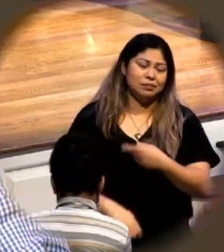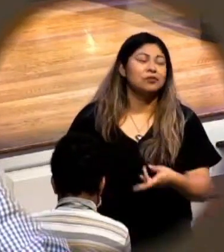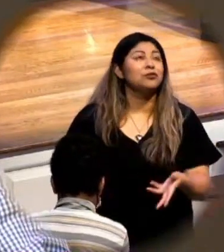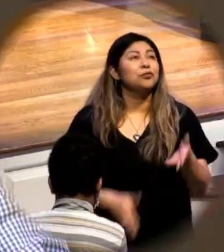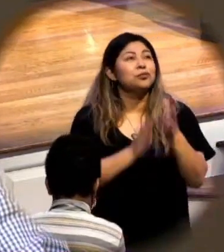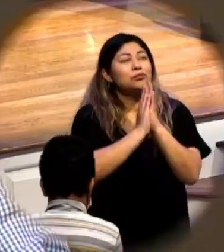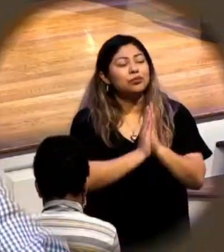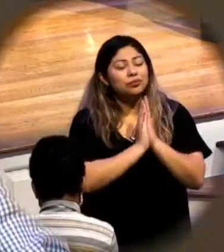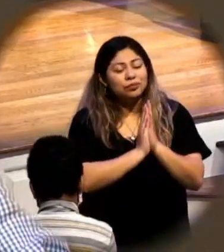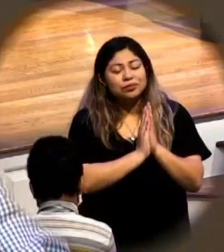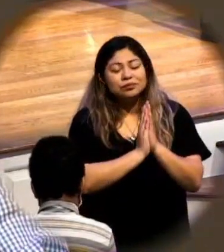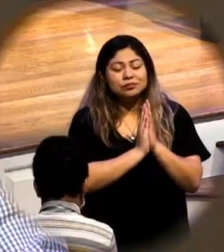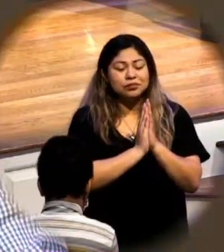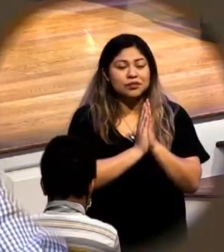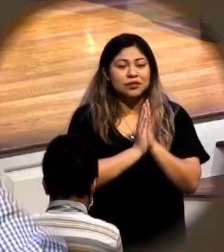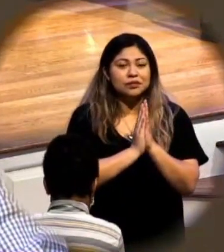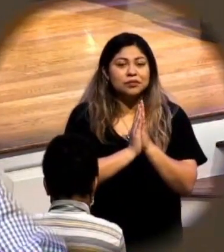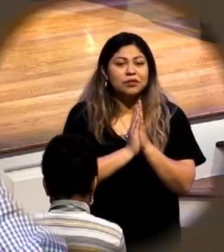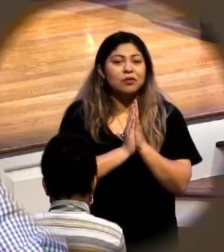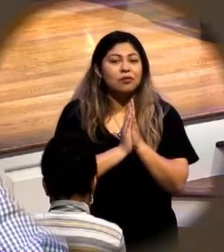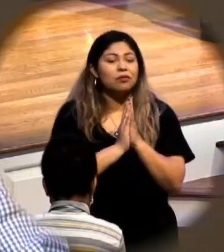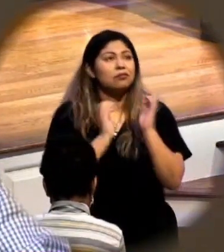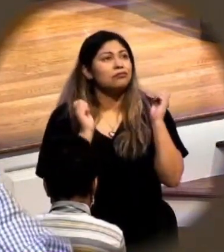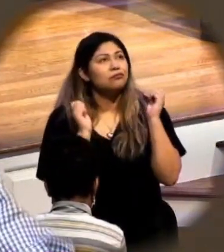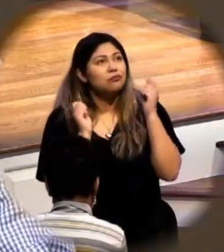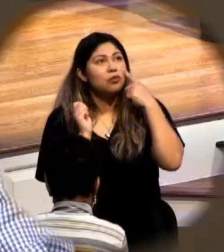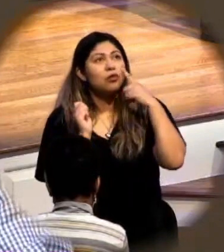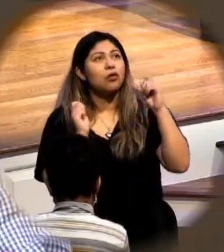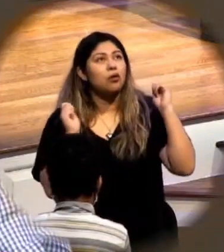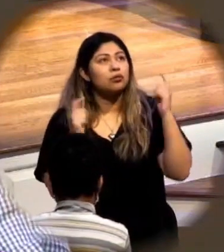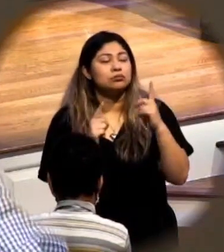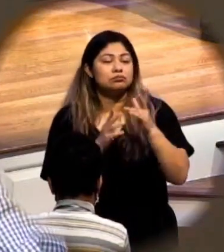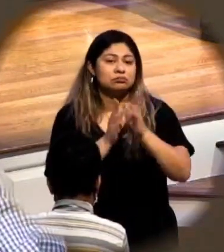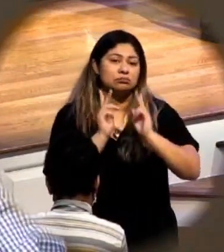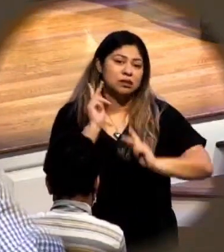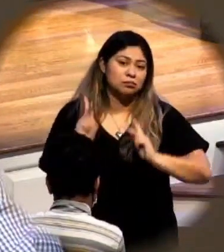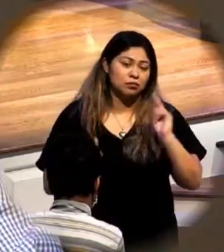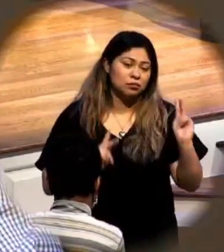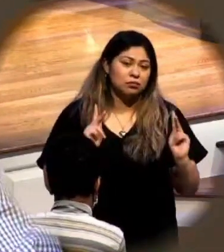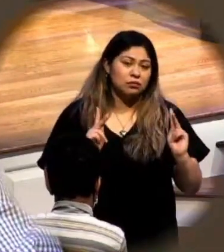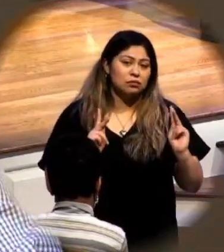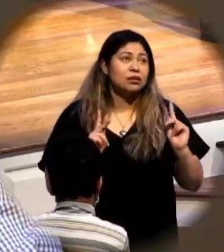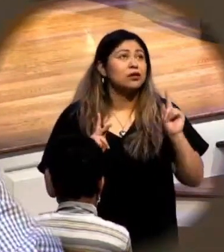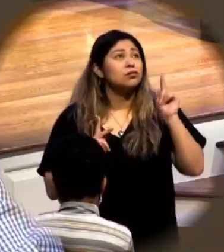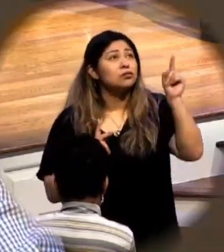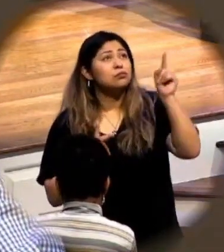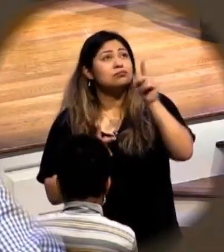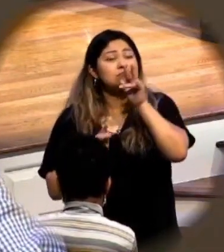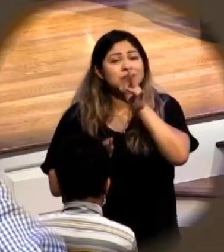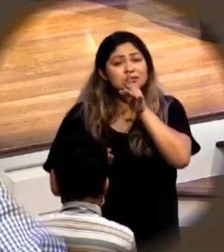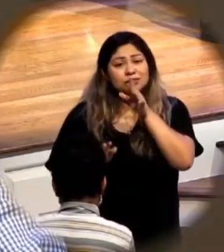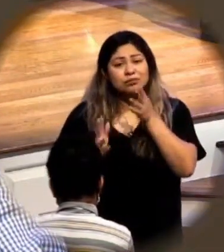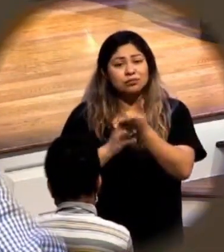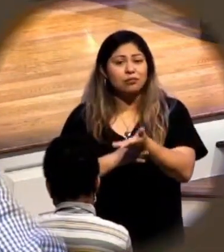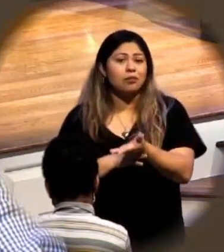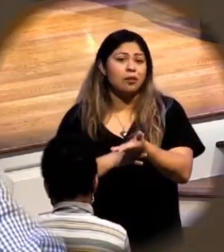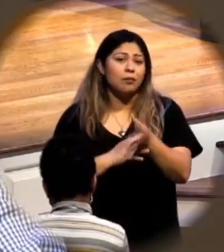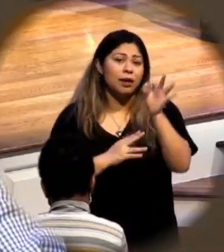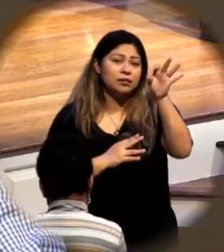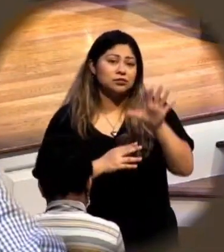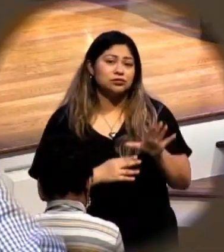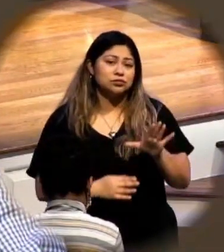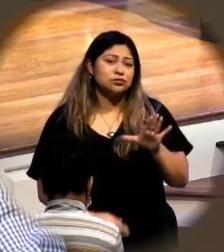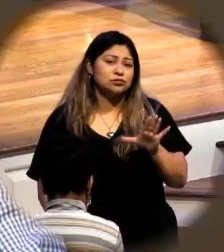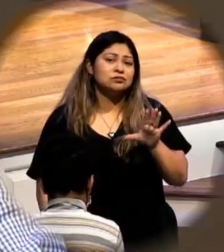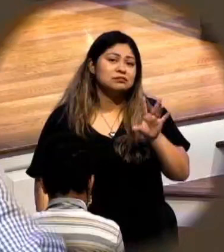inhabit the praises of your people. God, we pray that you speak to us through Pastor Taylor in a few minutes as he brings